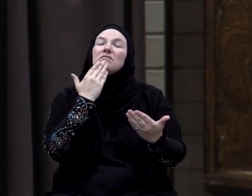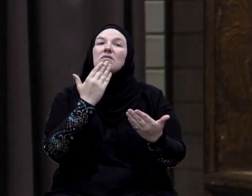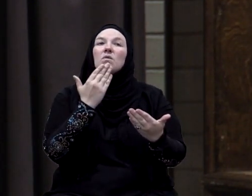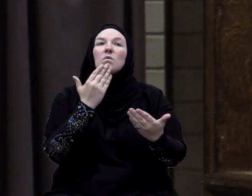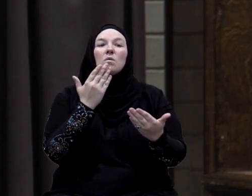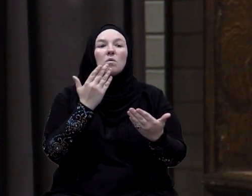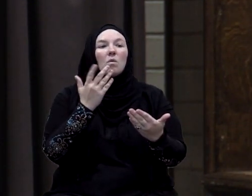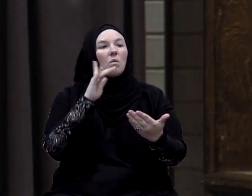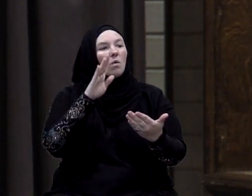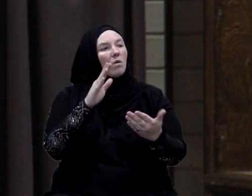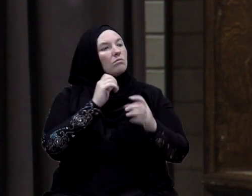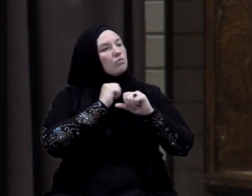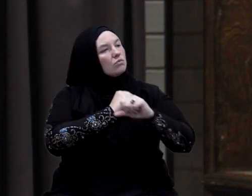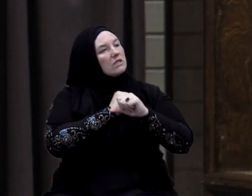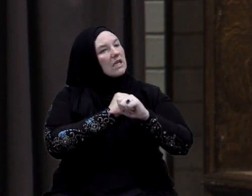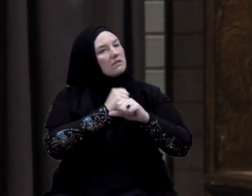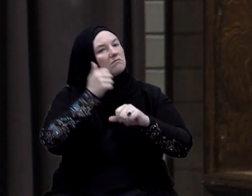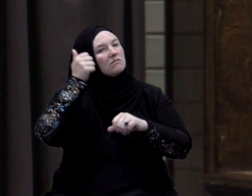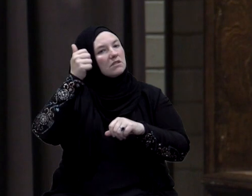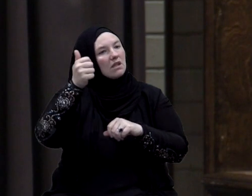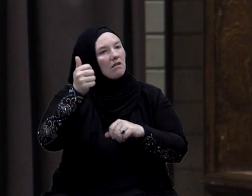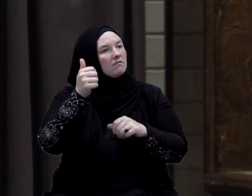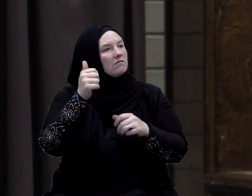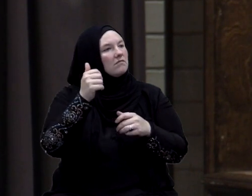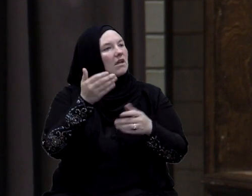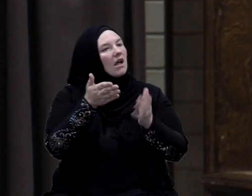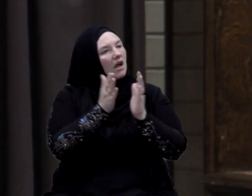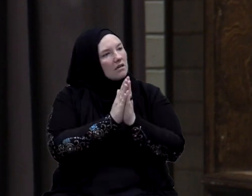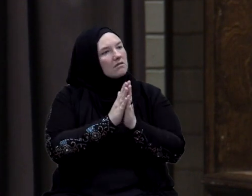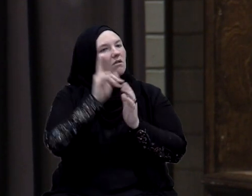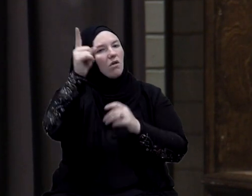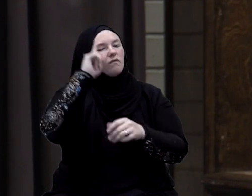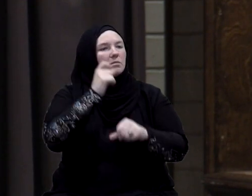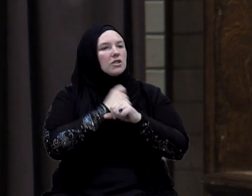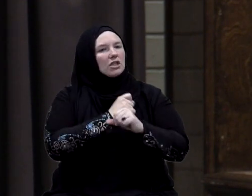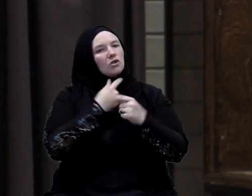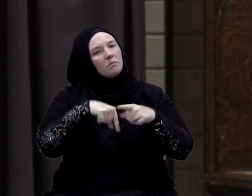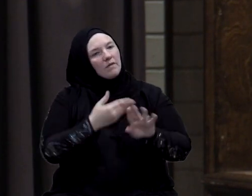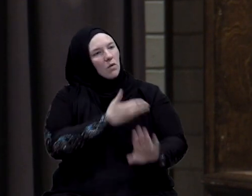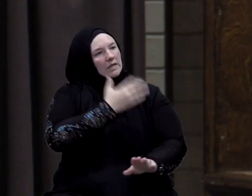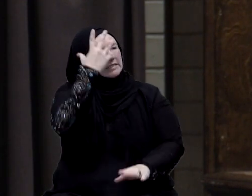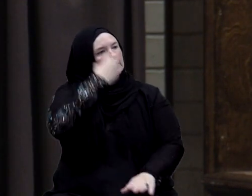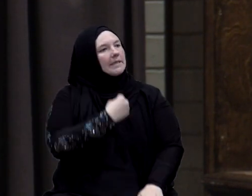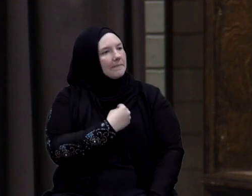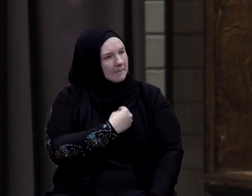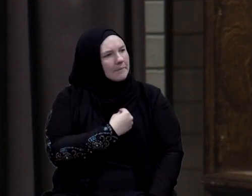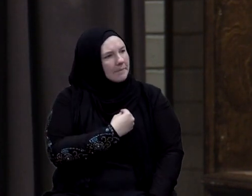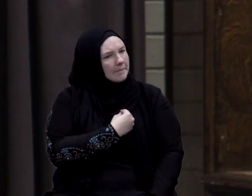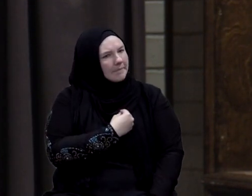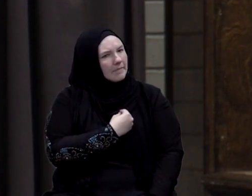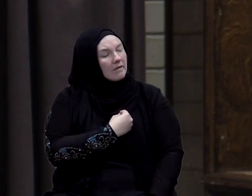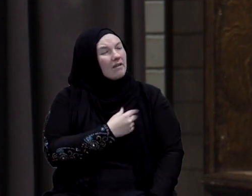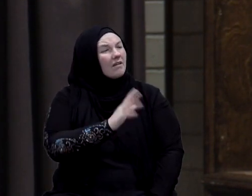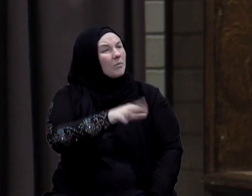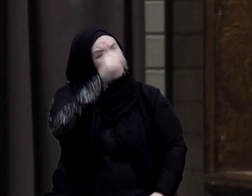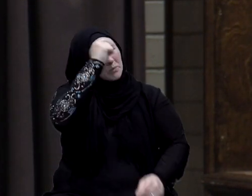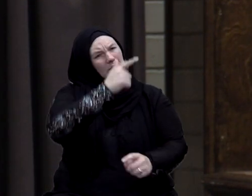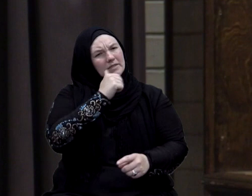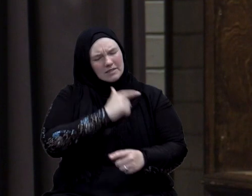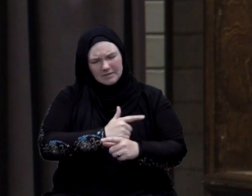himself from shayateen, from nightmares, all of this. So brothers, let us focus